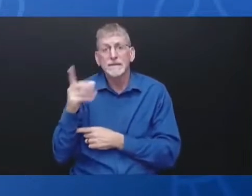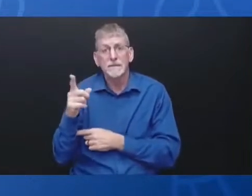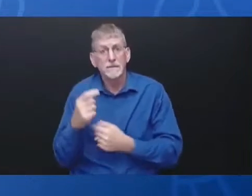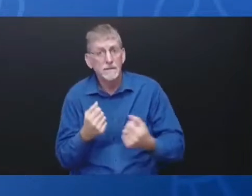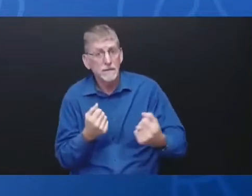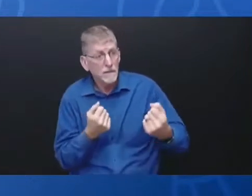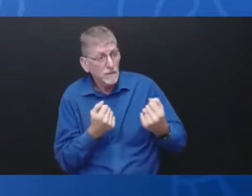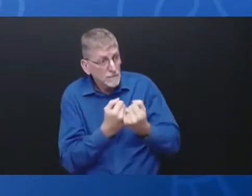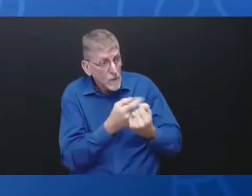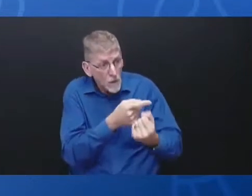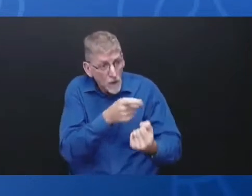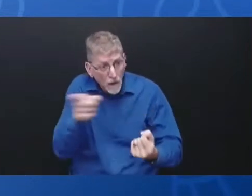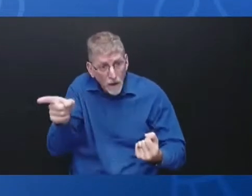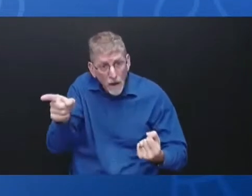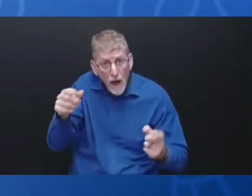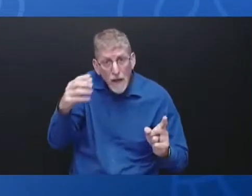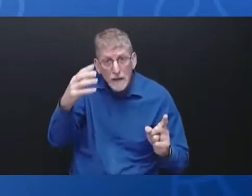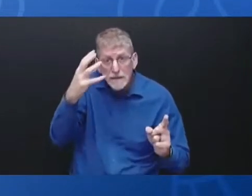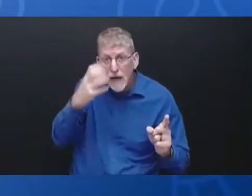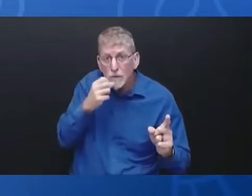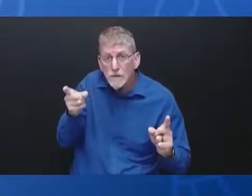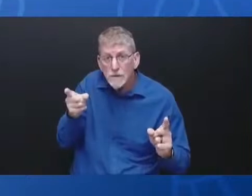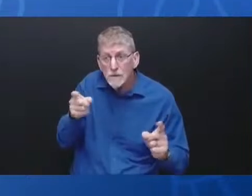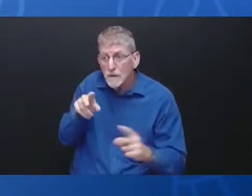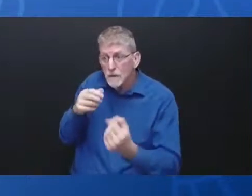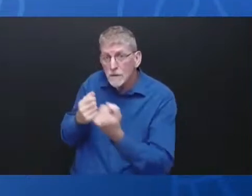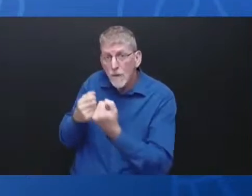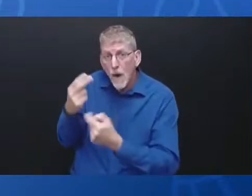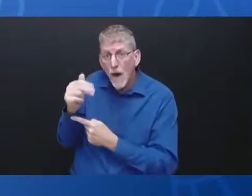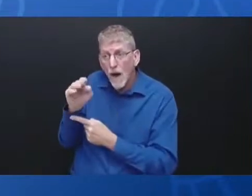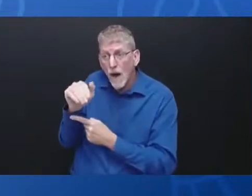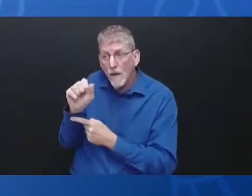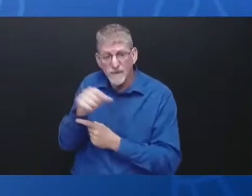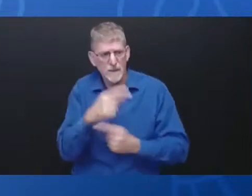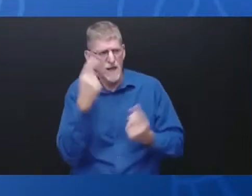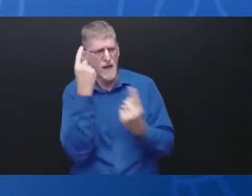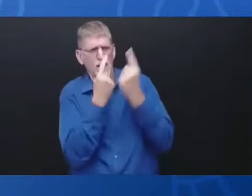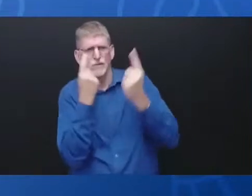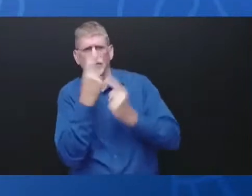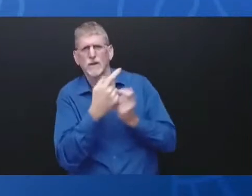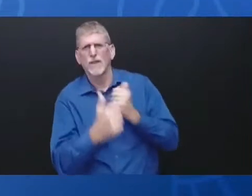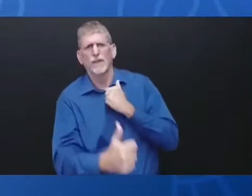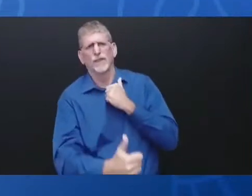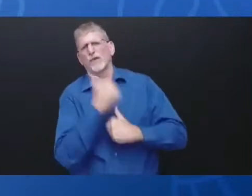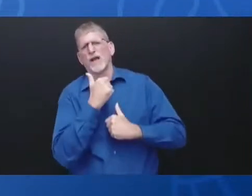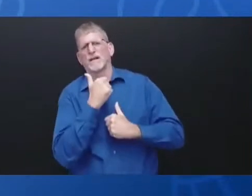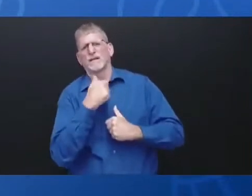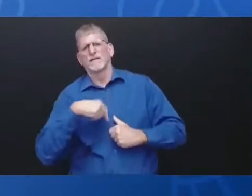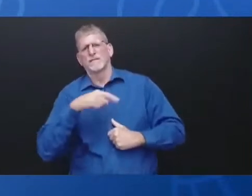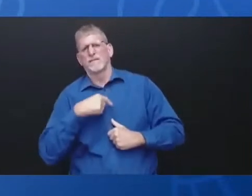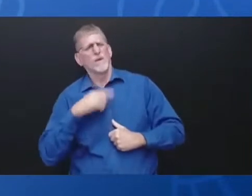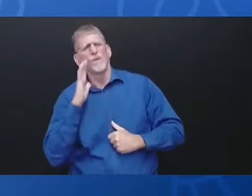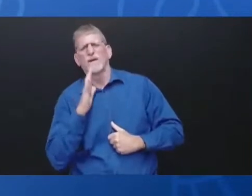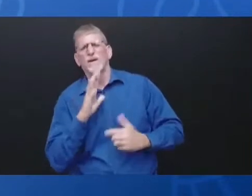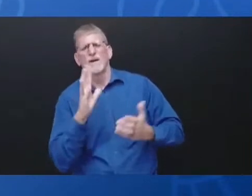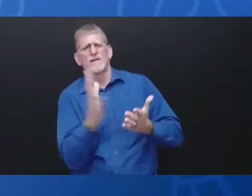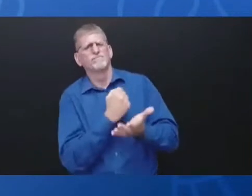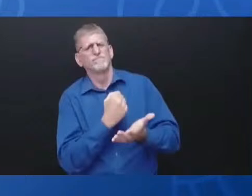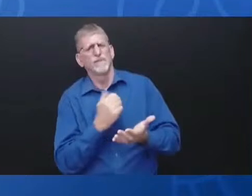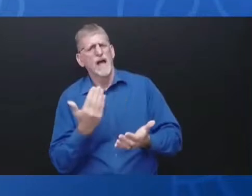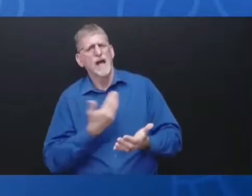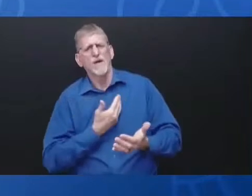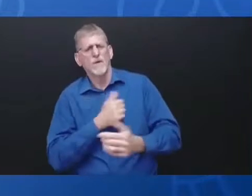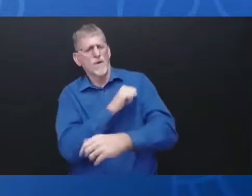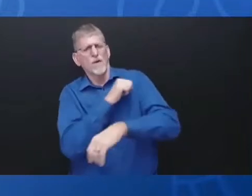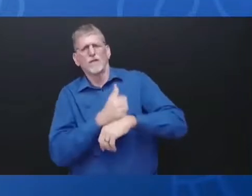national security. And we intend to use the department's broad authority to revoke visas when information comes to light indicating a visa